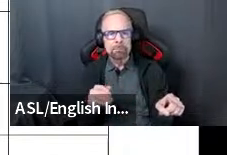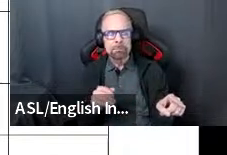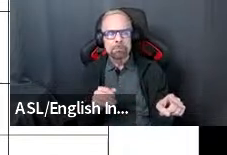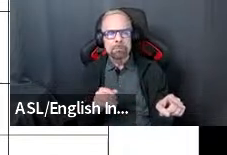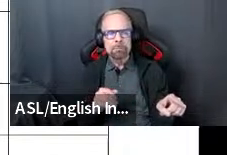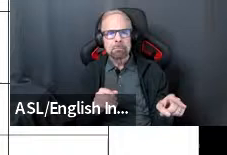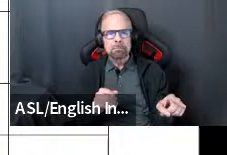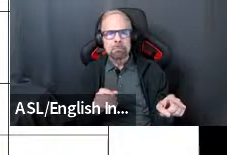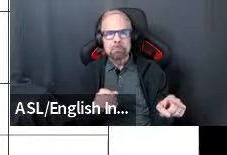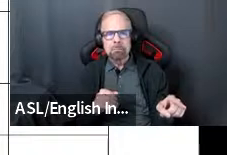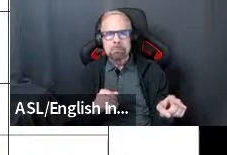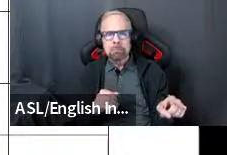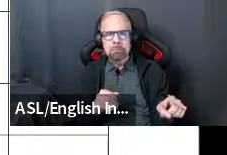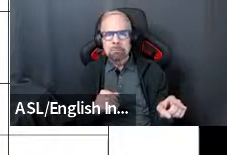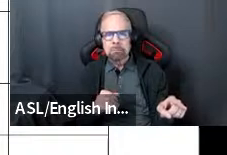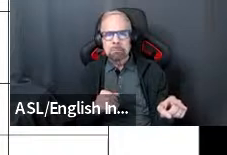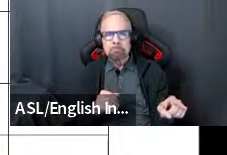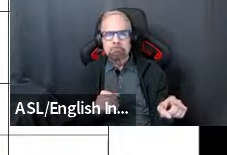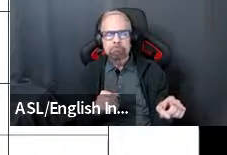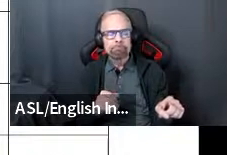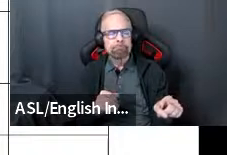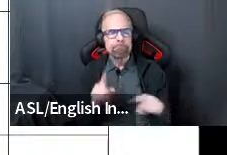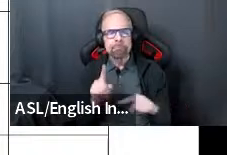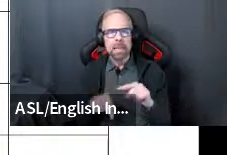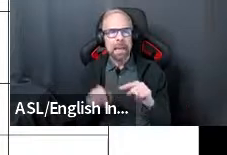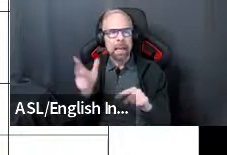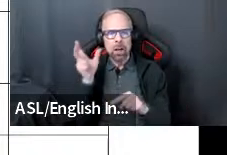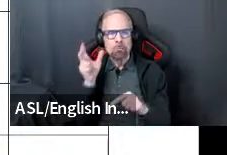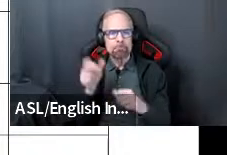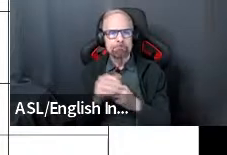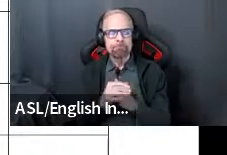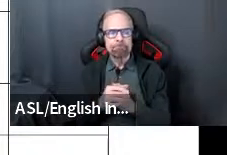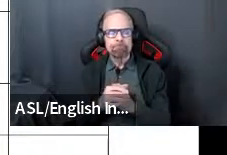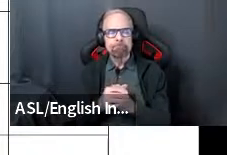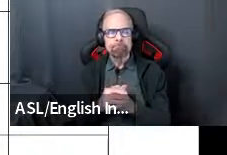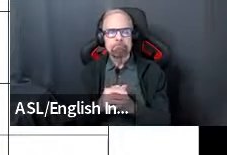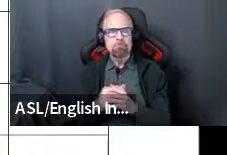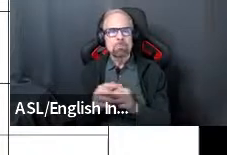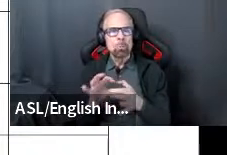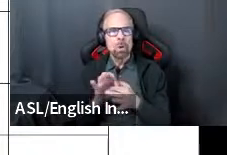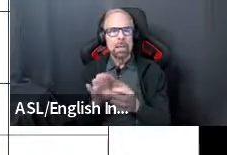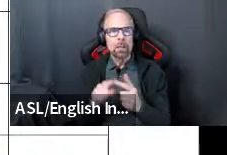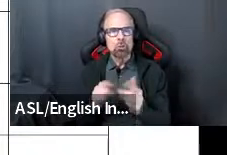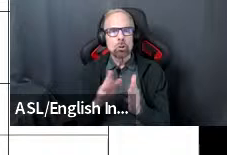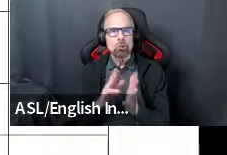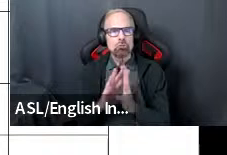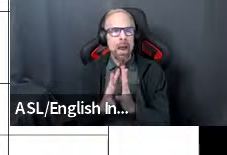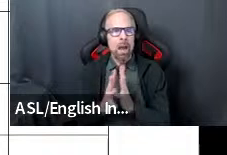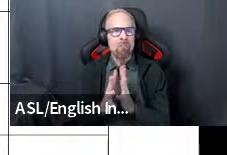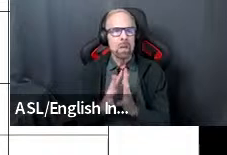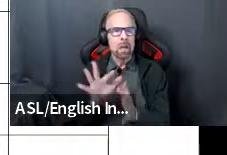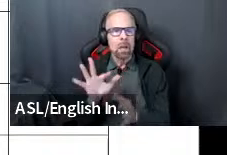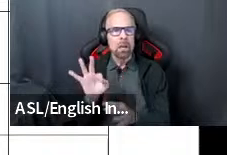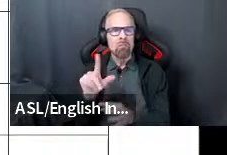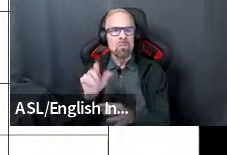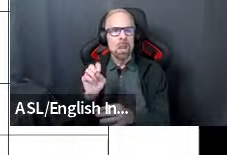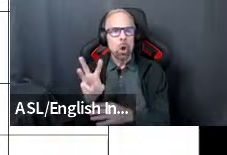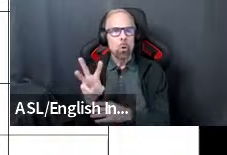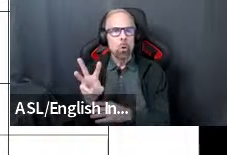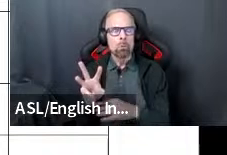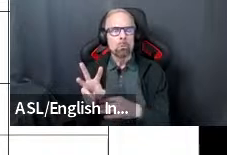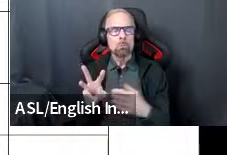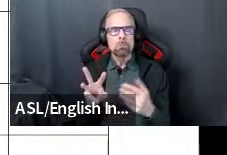conduct a comparative analysis of program areas to optimize traffic flow and accessibility, and the suggestion instead of optimize traffic